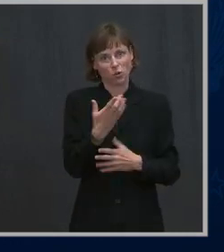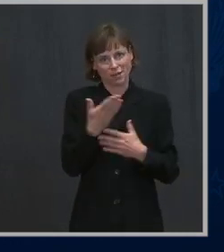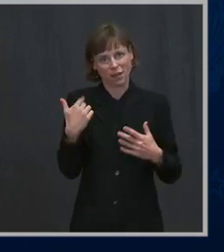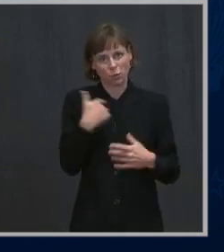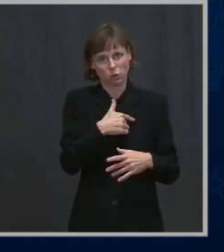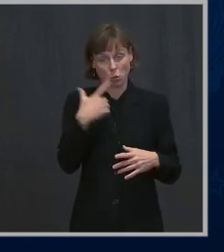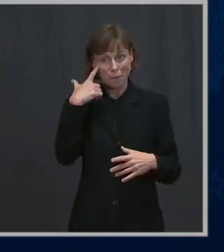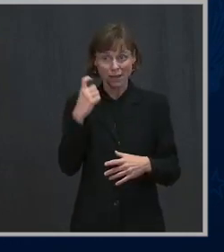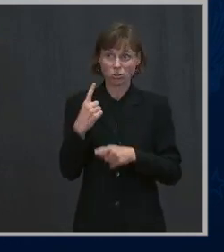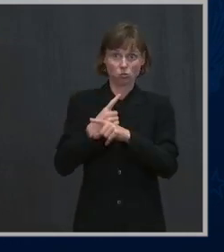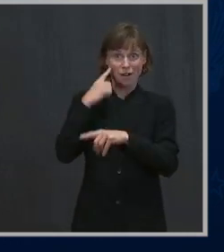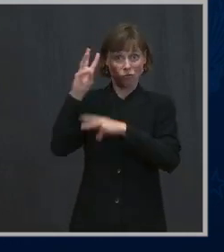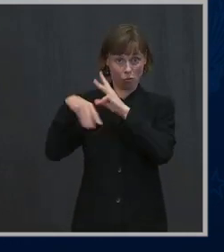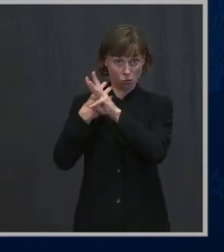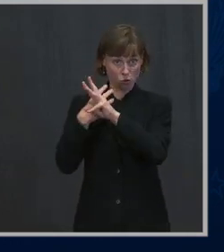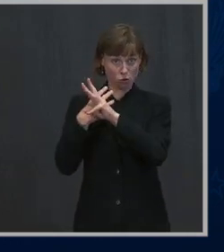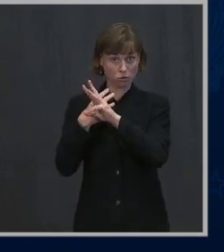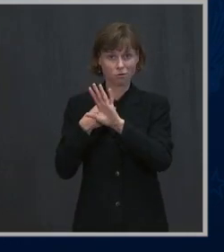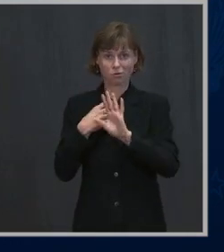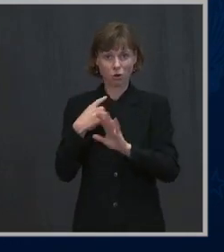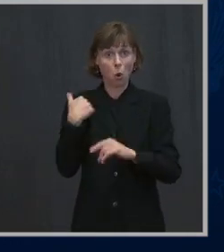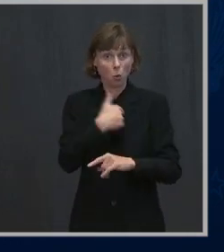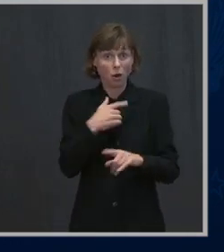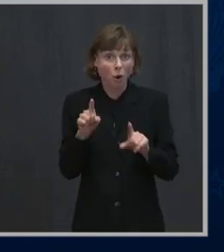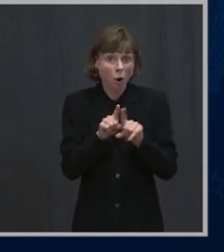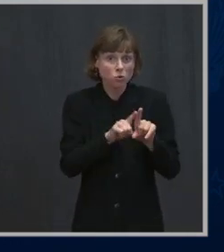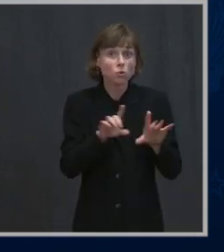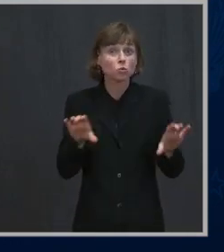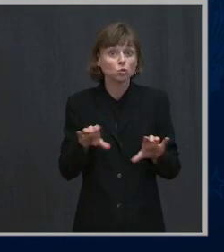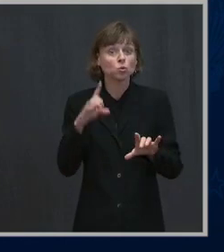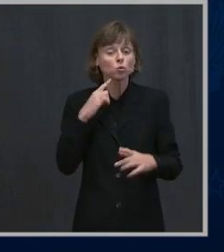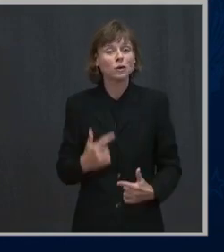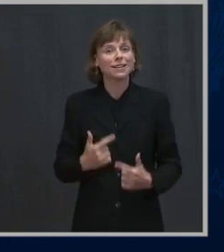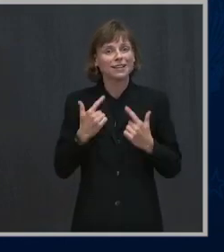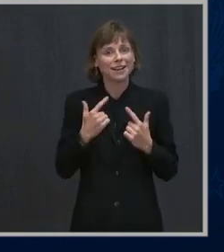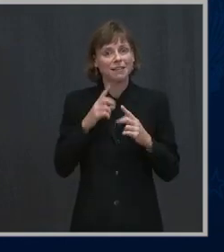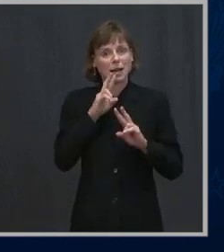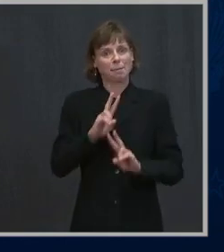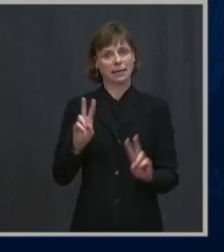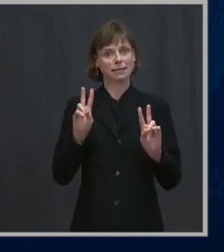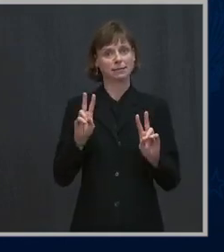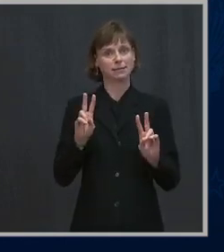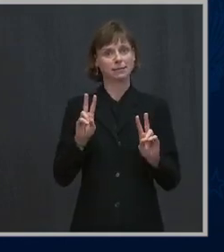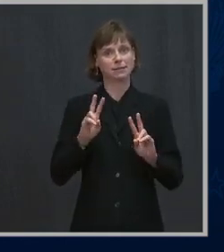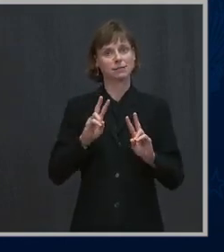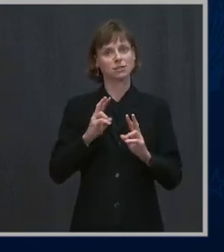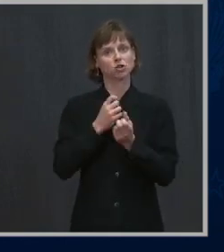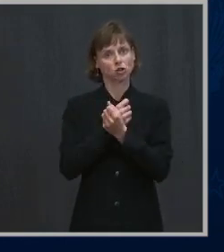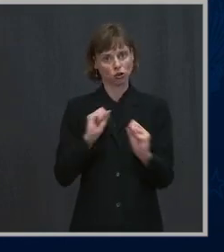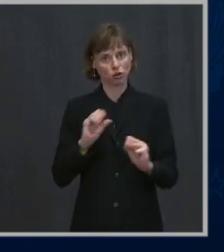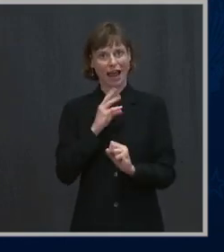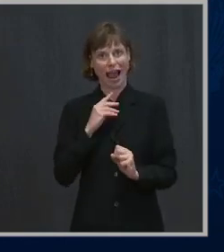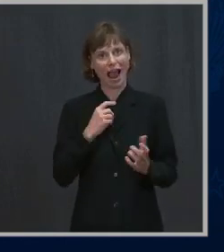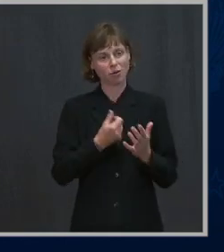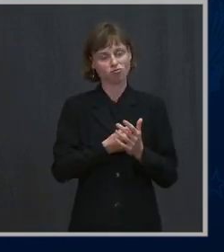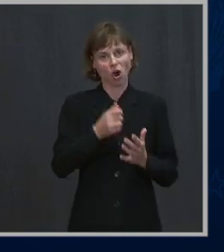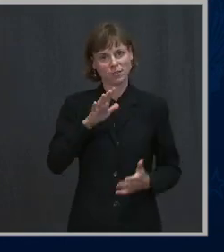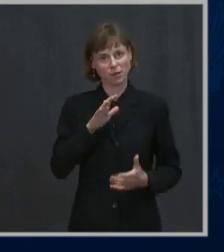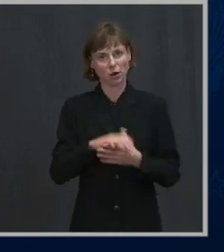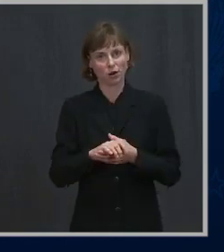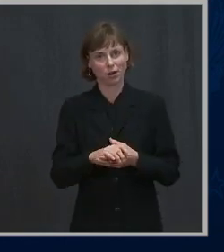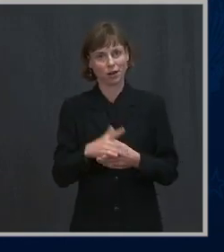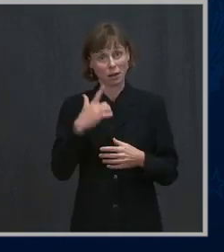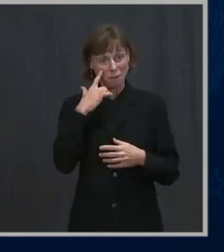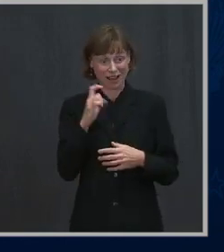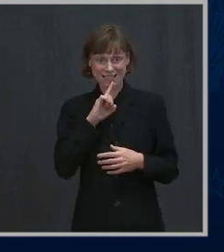world we do it in order to live in peace security and prosperity we do it because it's in our own naked